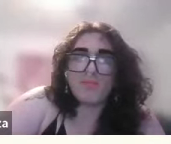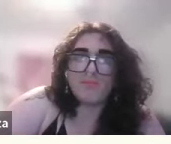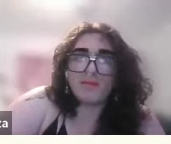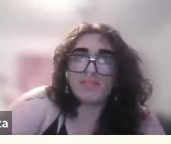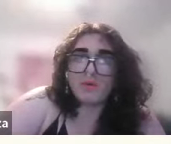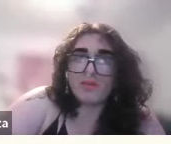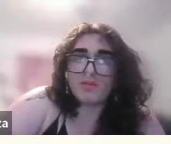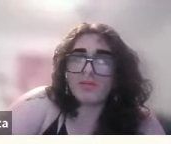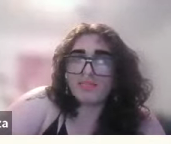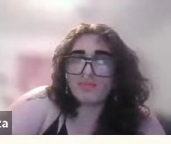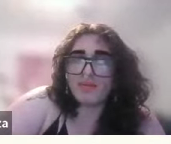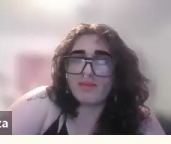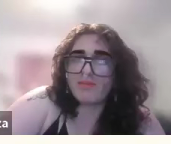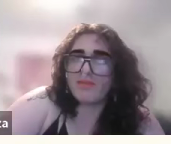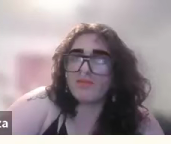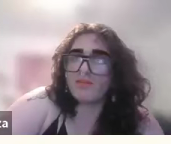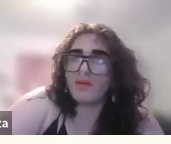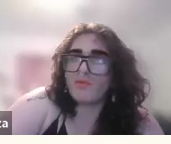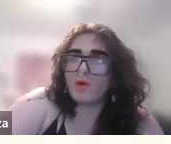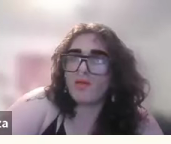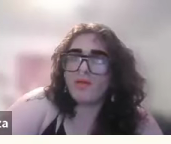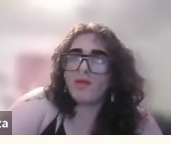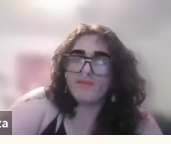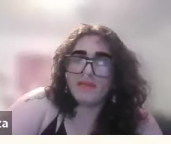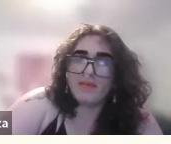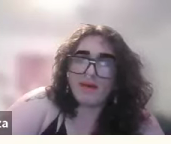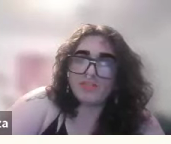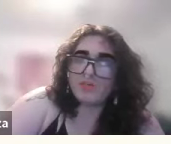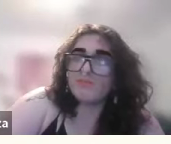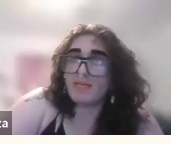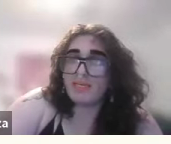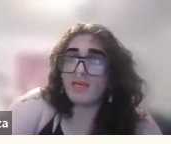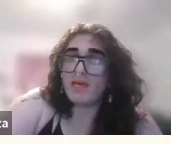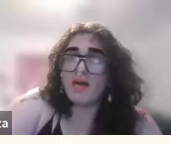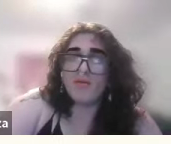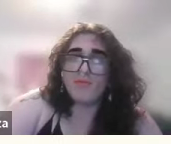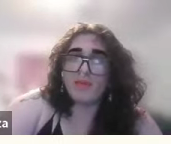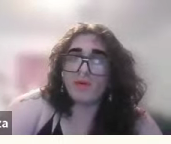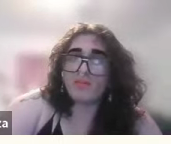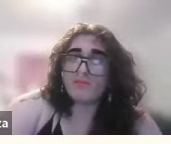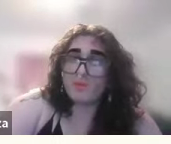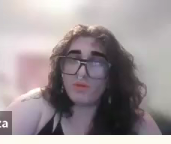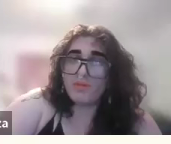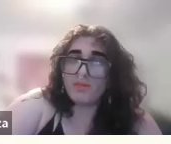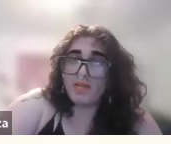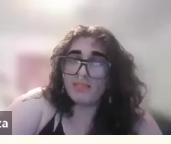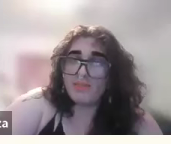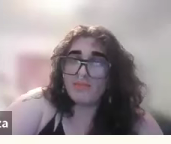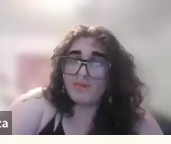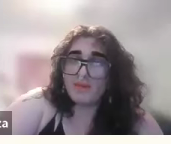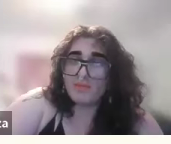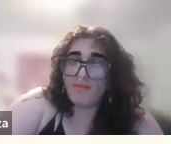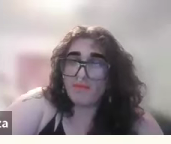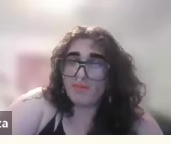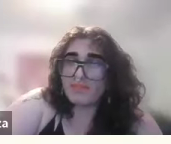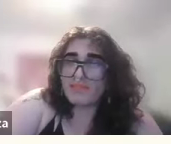up because they want to criminalize us, right? The number one thing about it too is money. They want to fuel the kinds